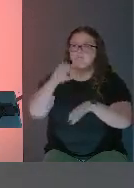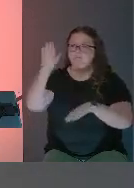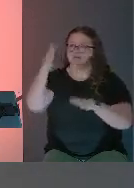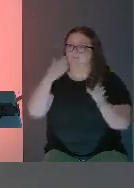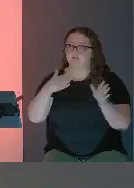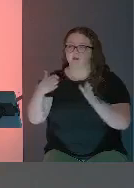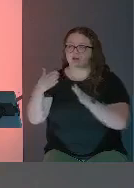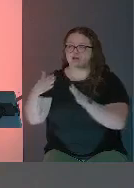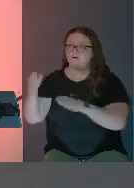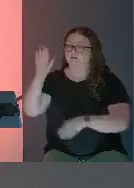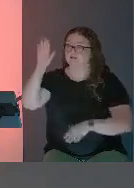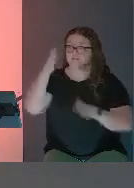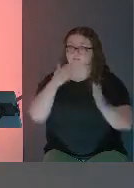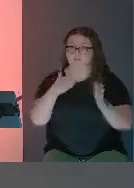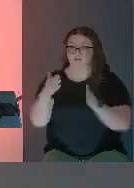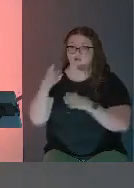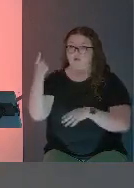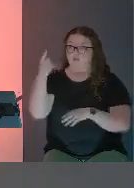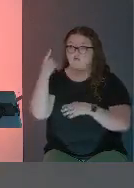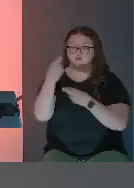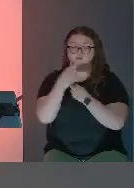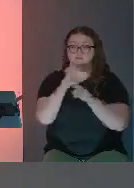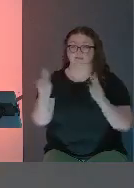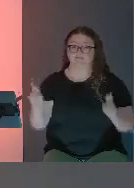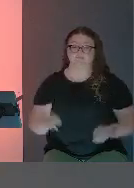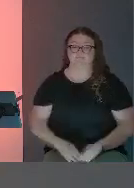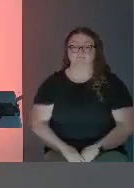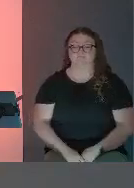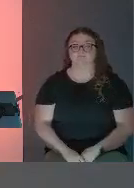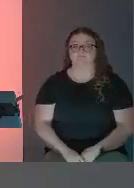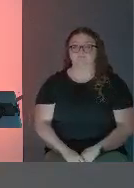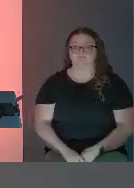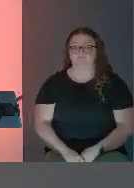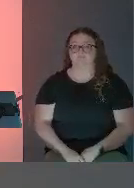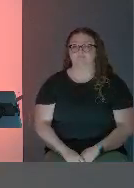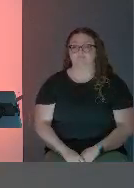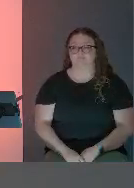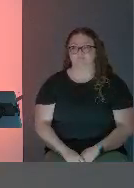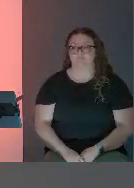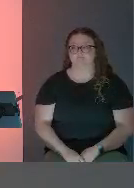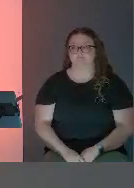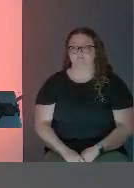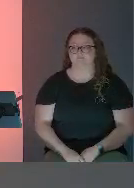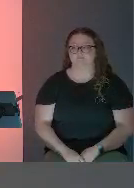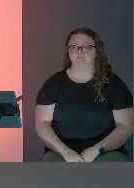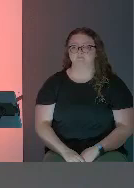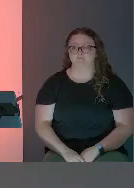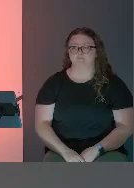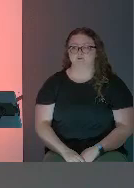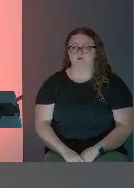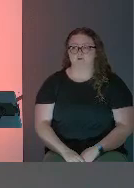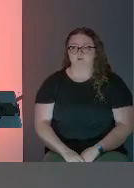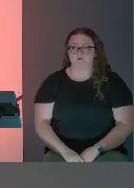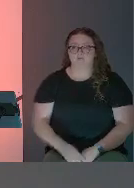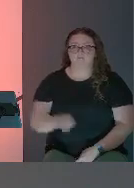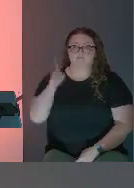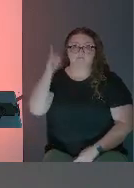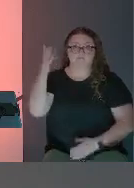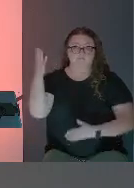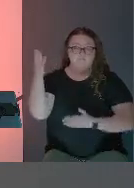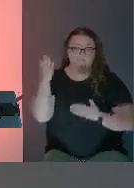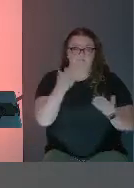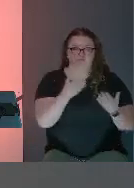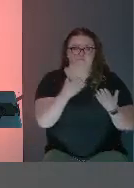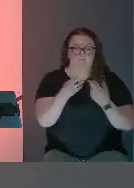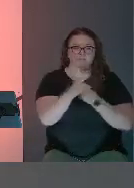his plan has always been to redeem. And he's bringing out redemption first and foremost to all of his